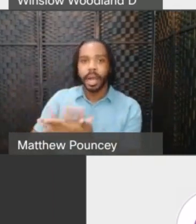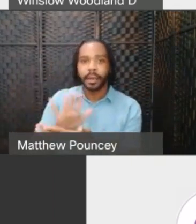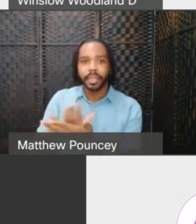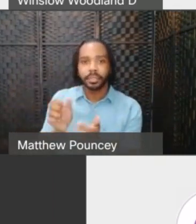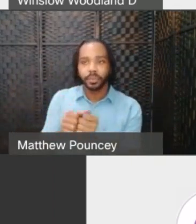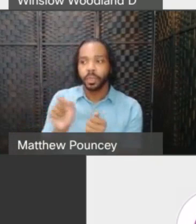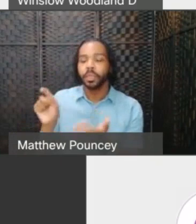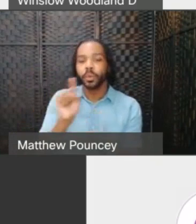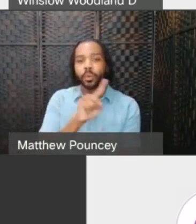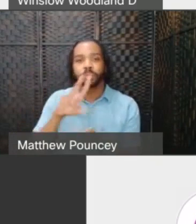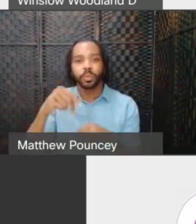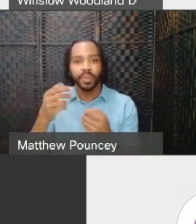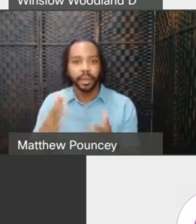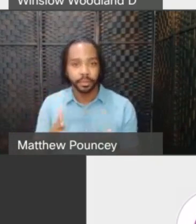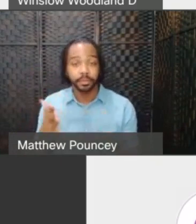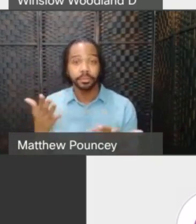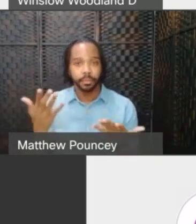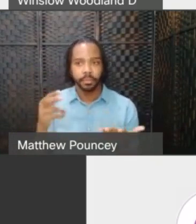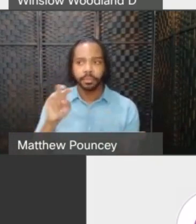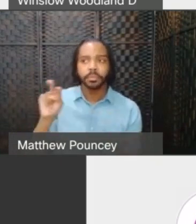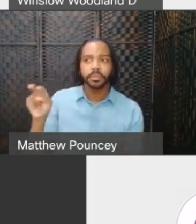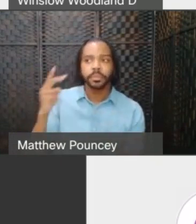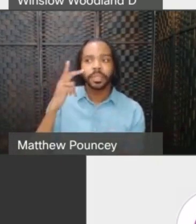provider types. So they're looking to see what you do have on file,